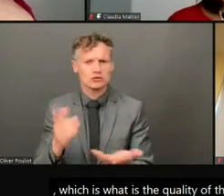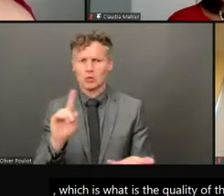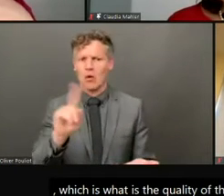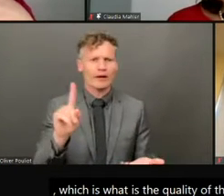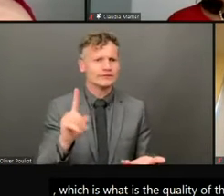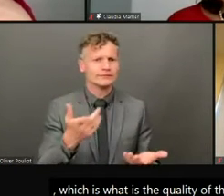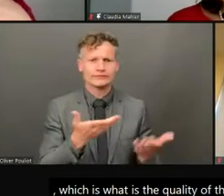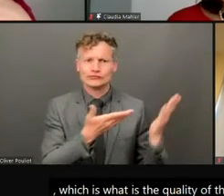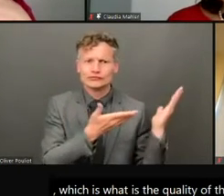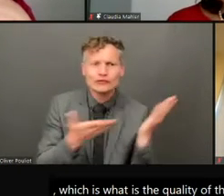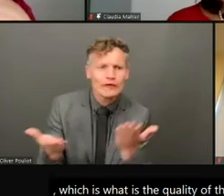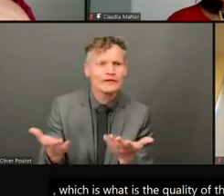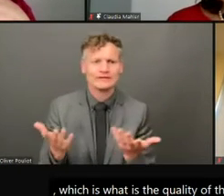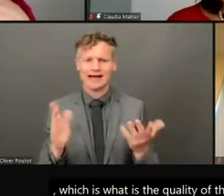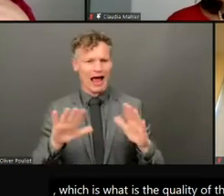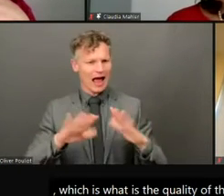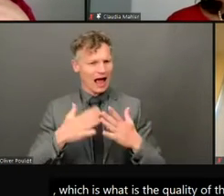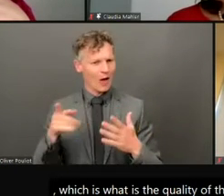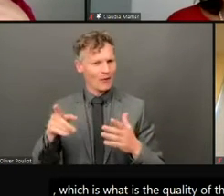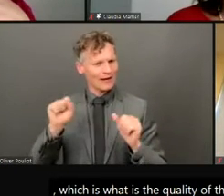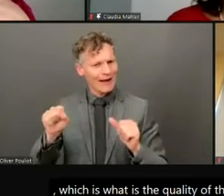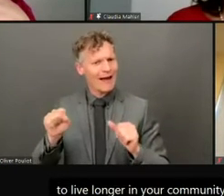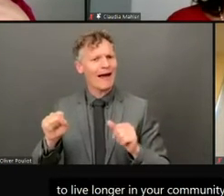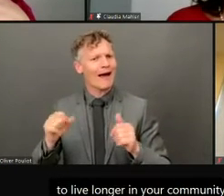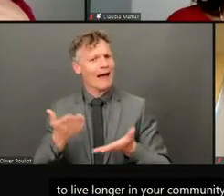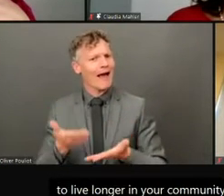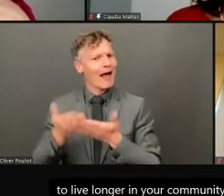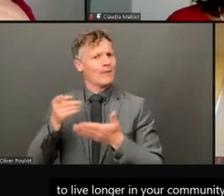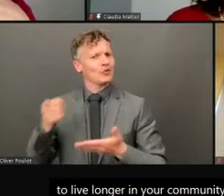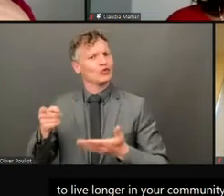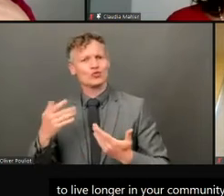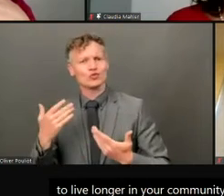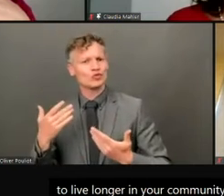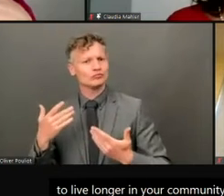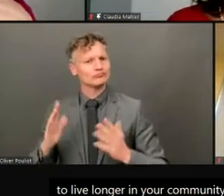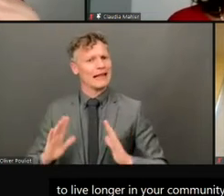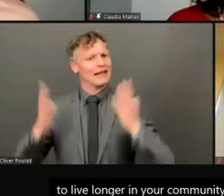it's the problematization of people that we're trying to reverse.